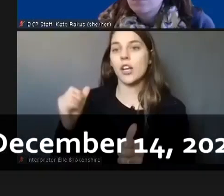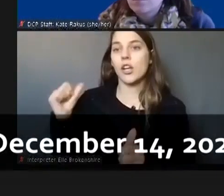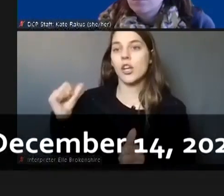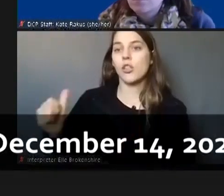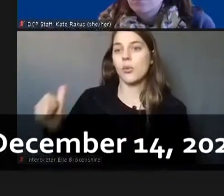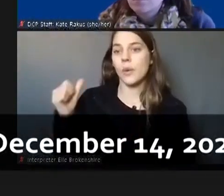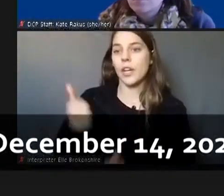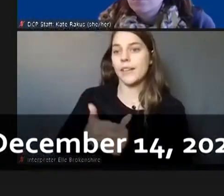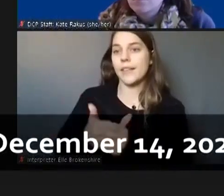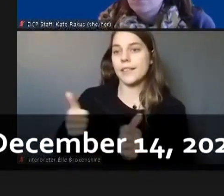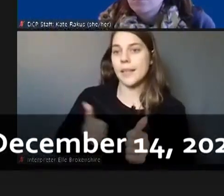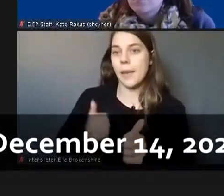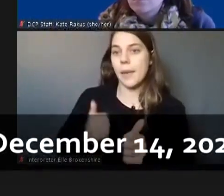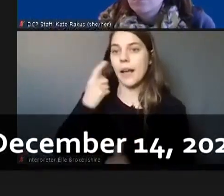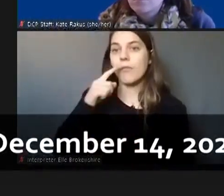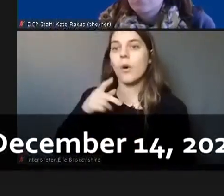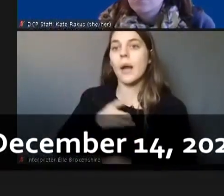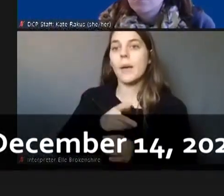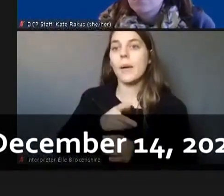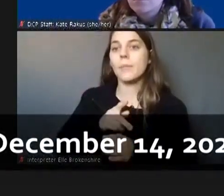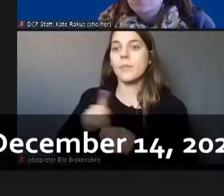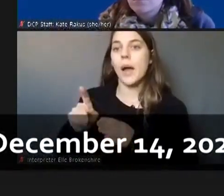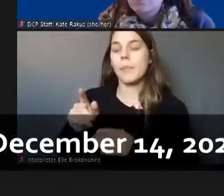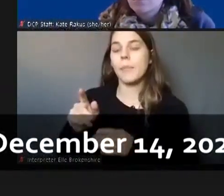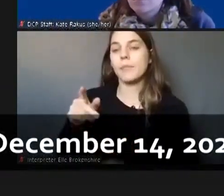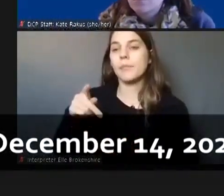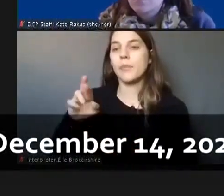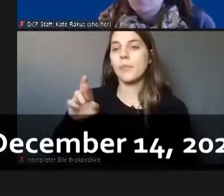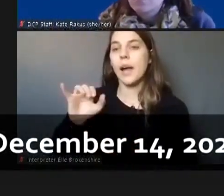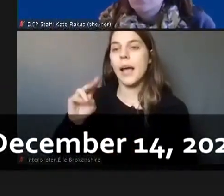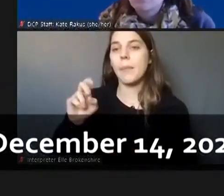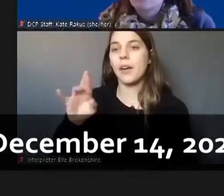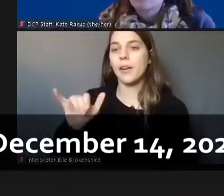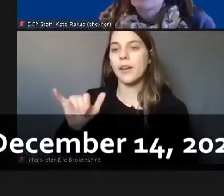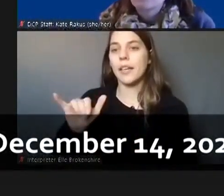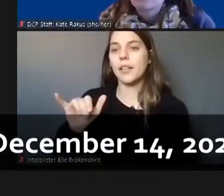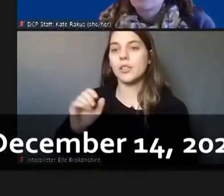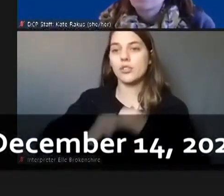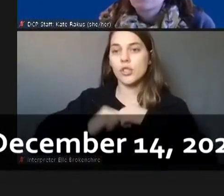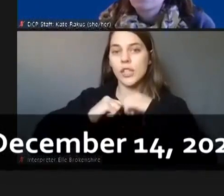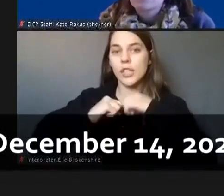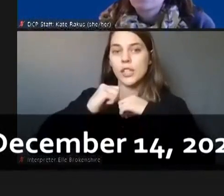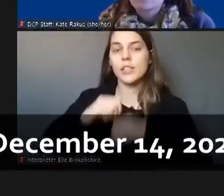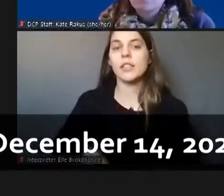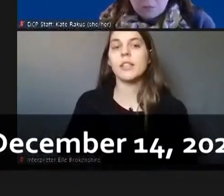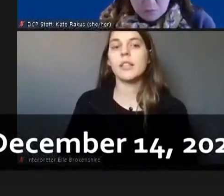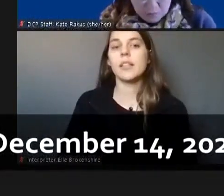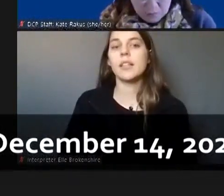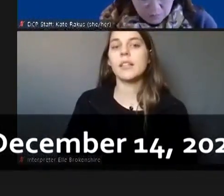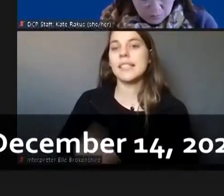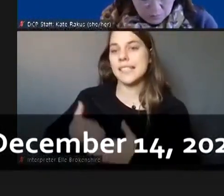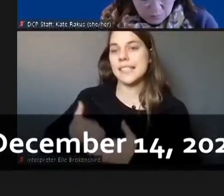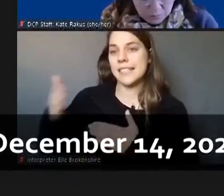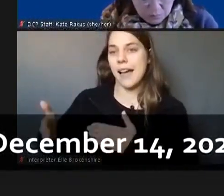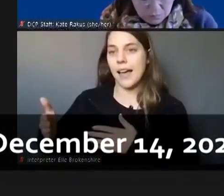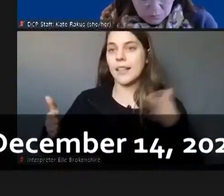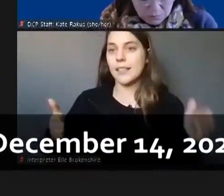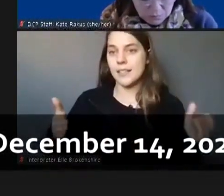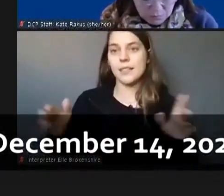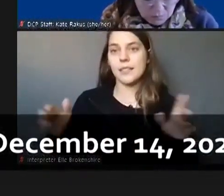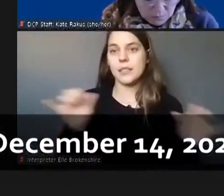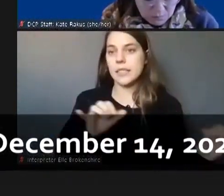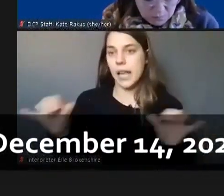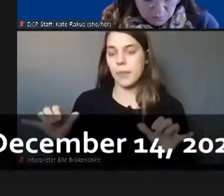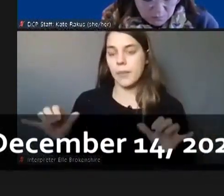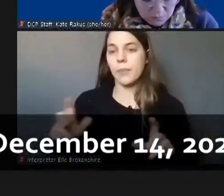structures, and side setback is the same way, but rear setbacks are